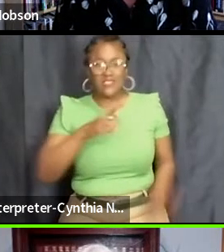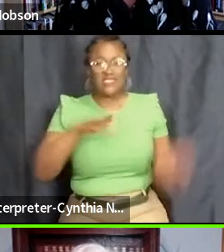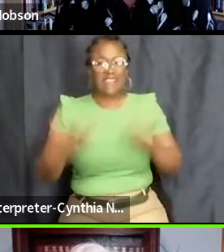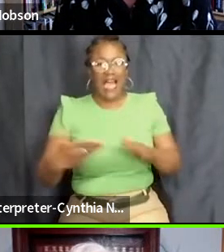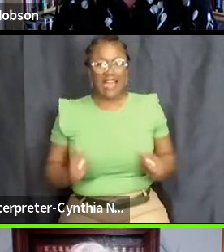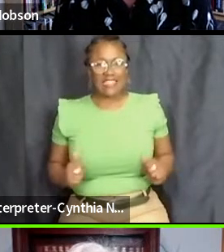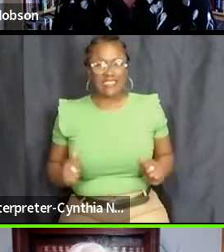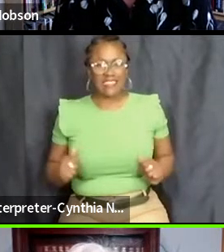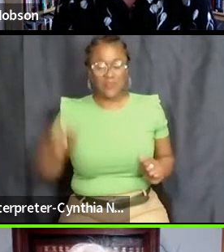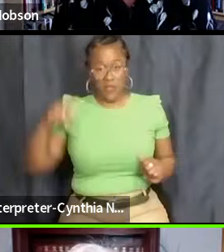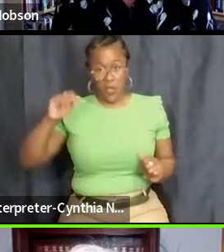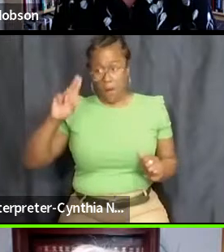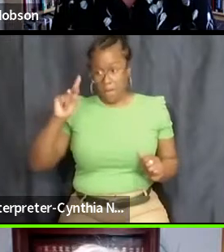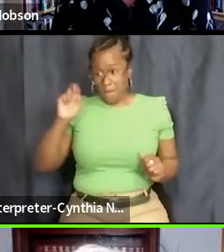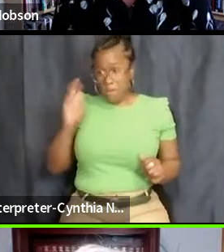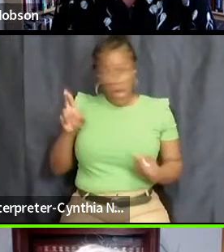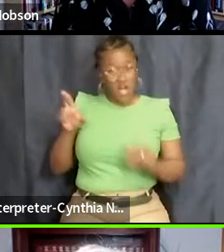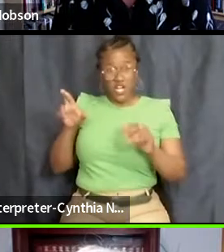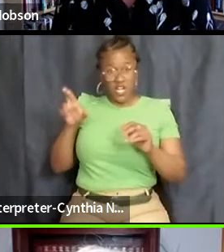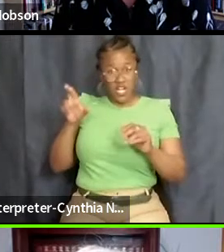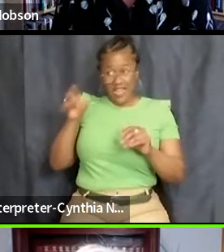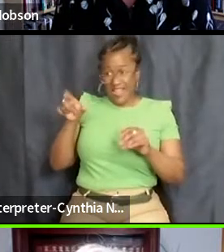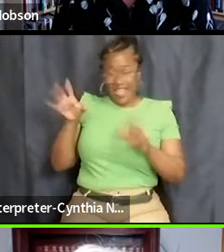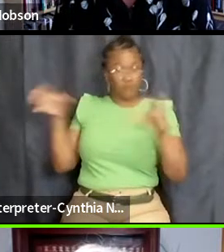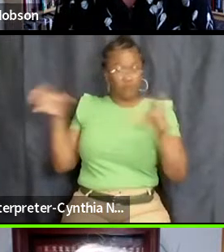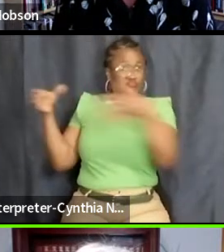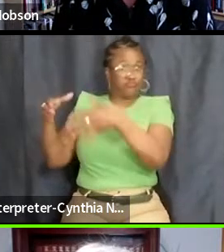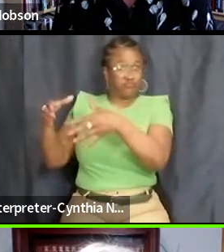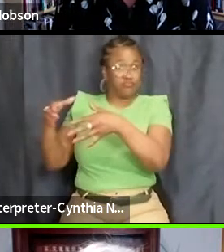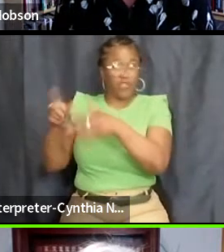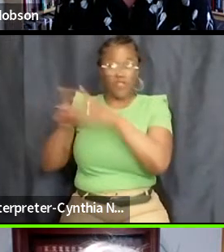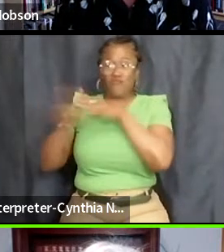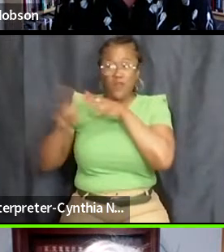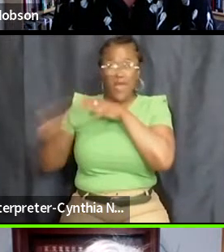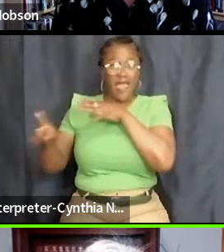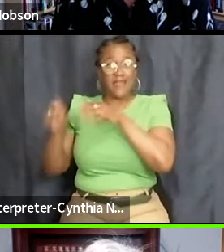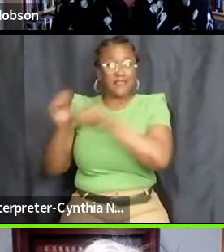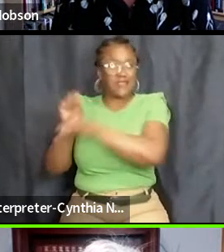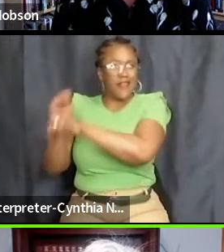Parker and the fugitive slaves